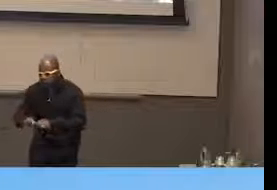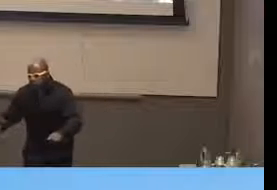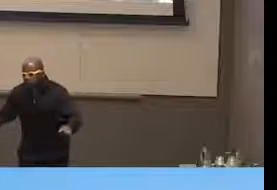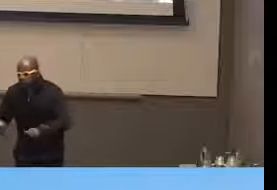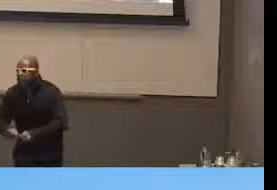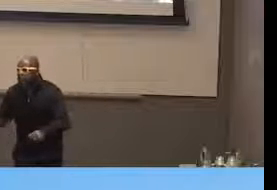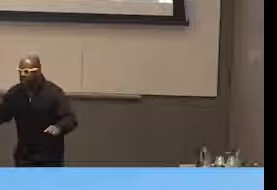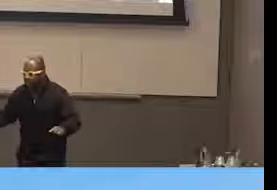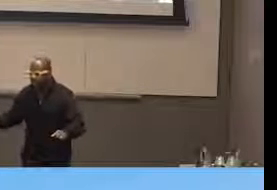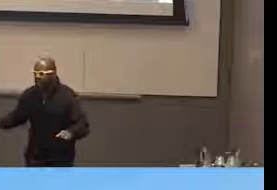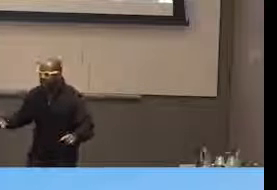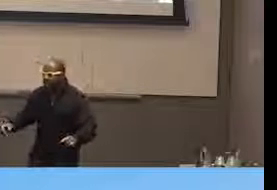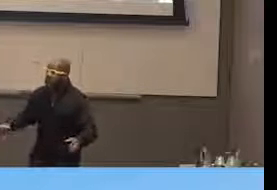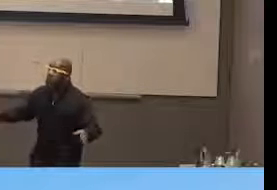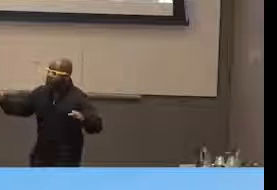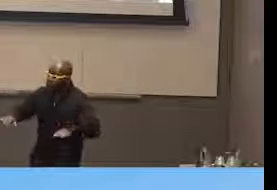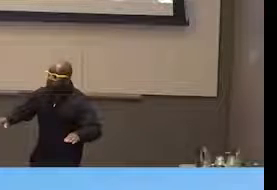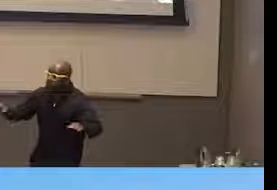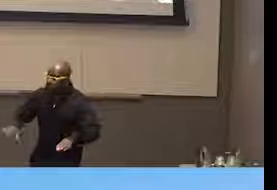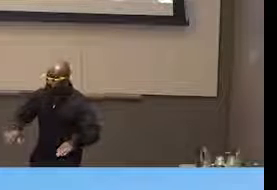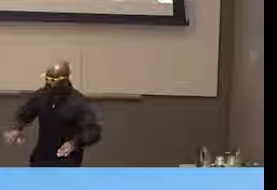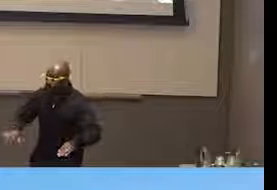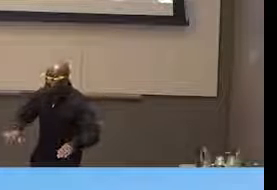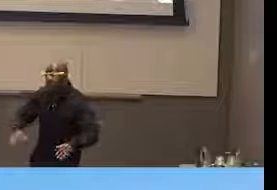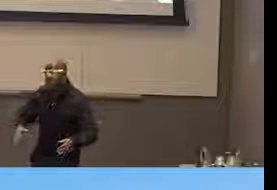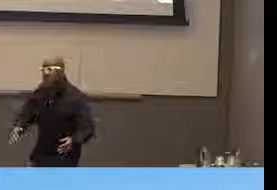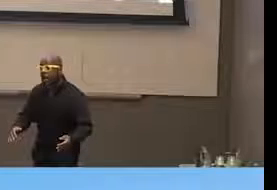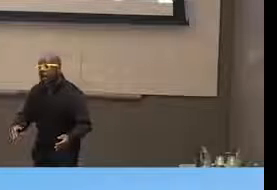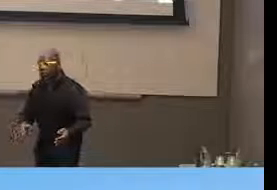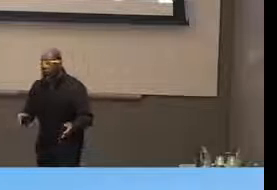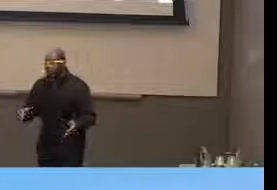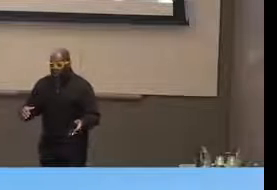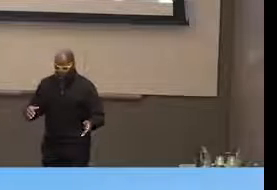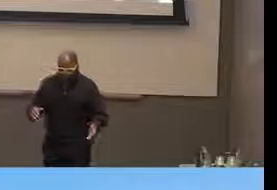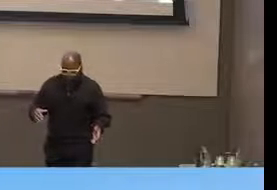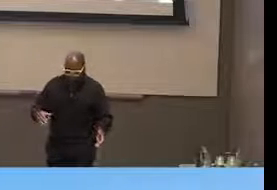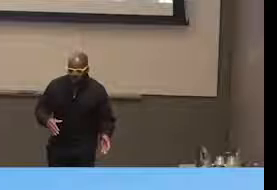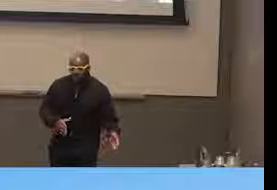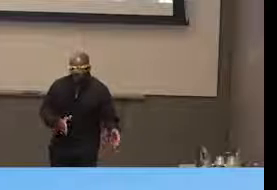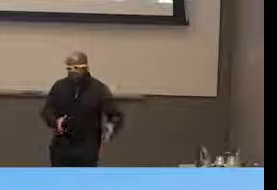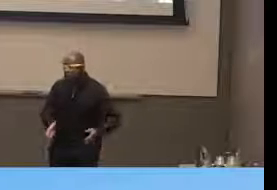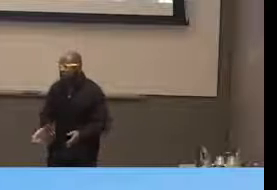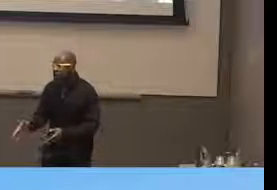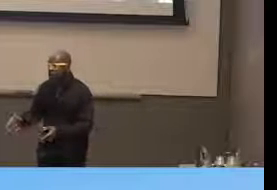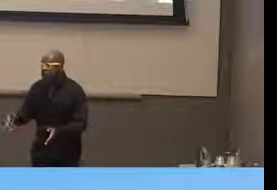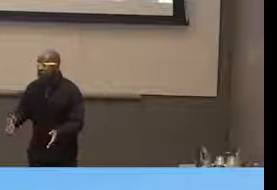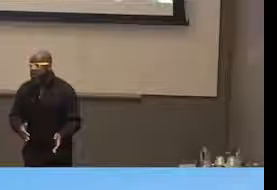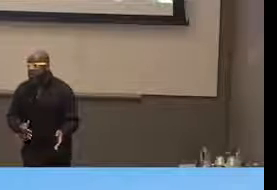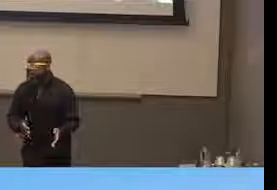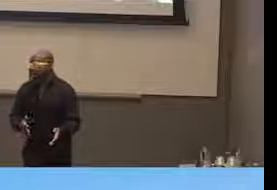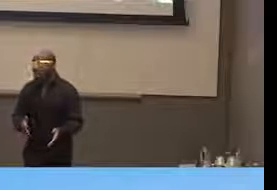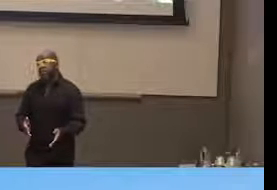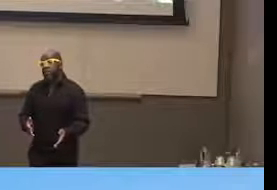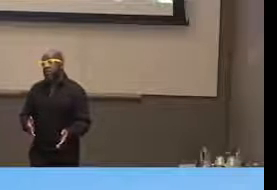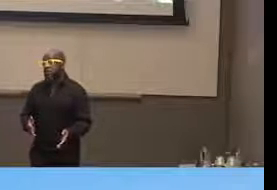and removed a good chunk of the concrete and put in more vegetation that allowed for more naturally flowing rivers,